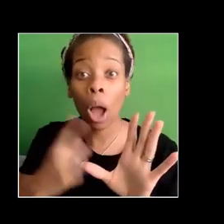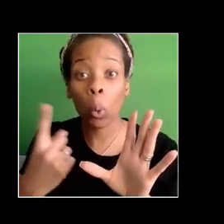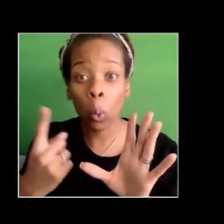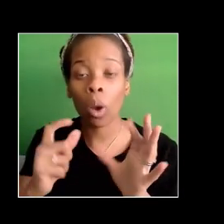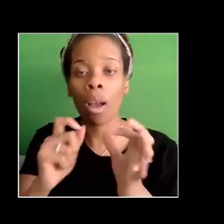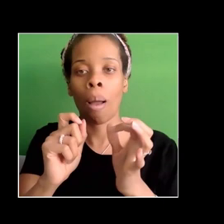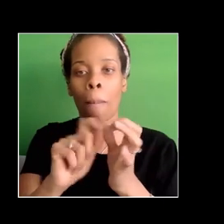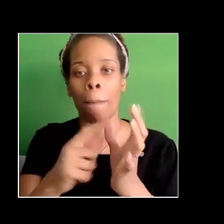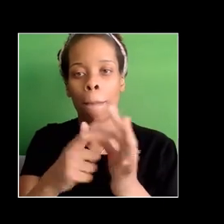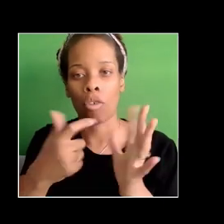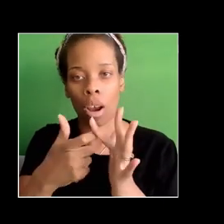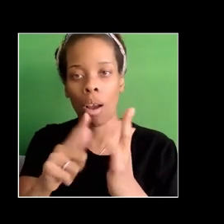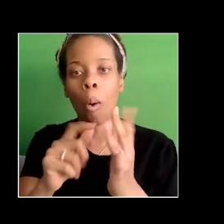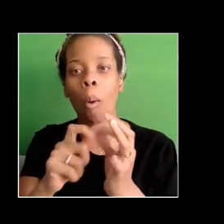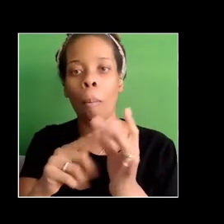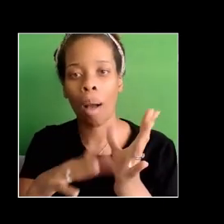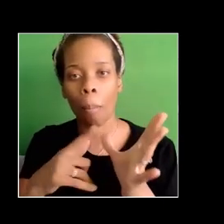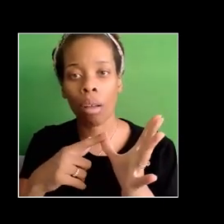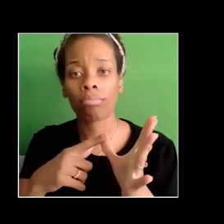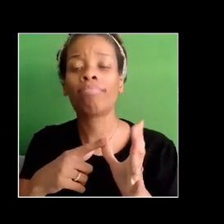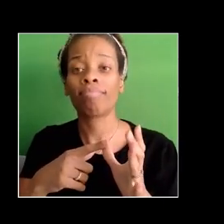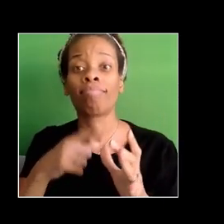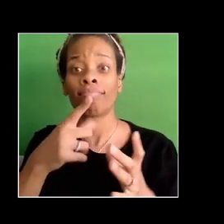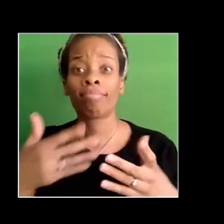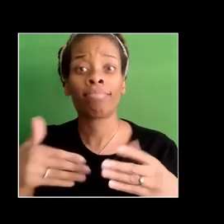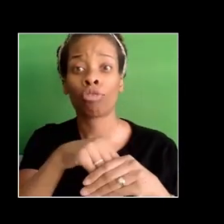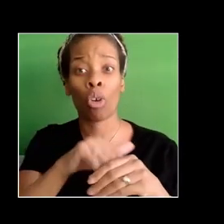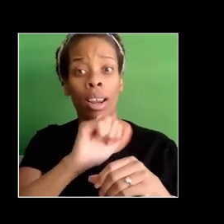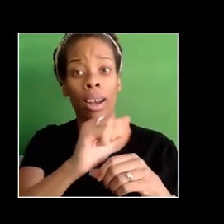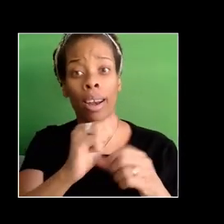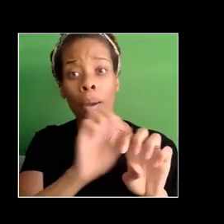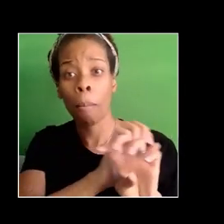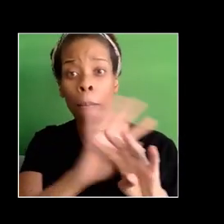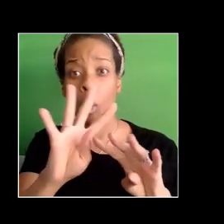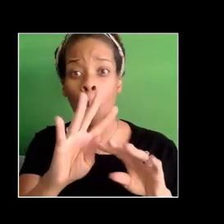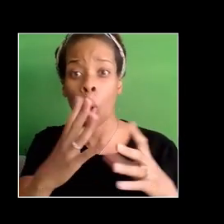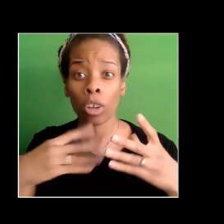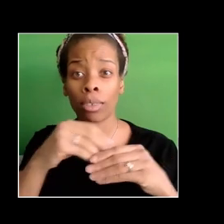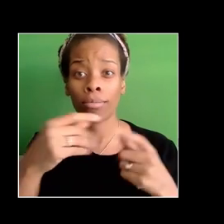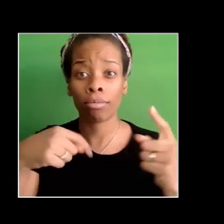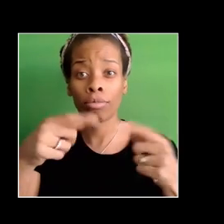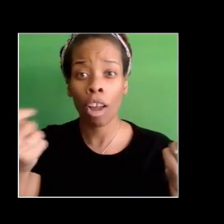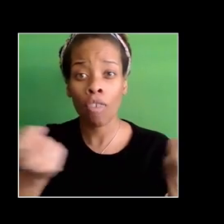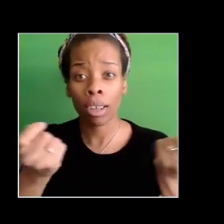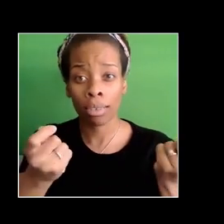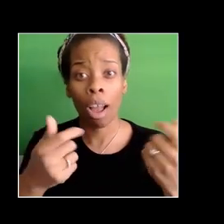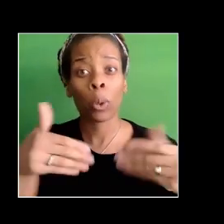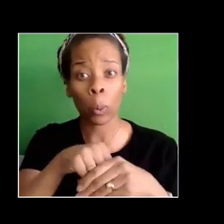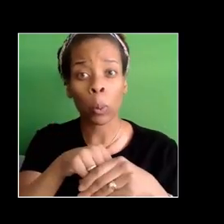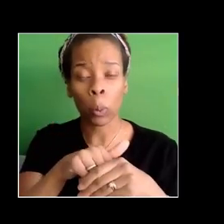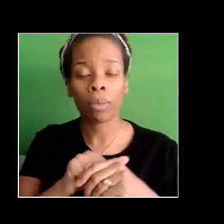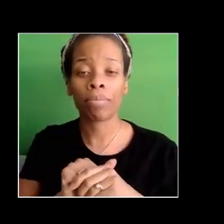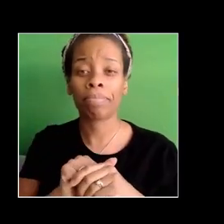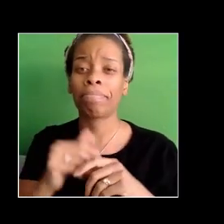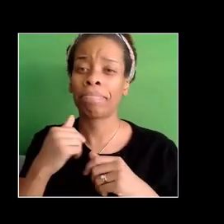Obama Foundation's Board of Directors. I want to thank Thelma for taking time to join us from New York this evening.